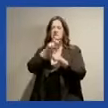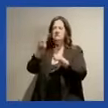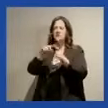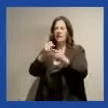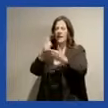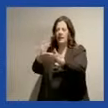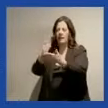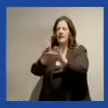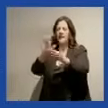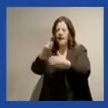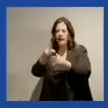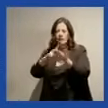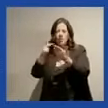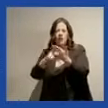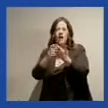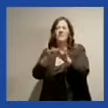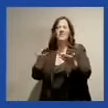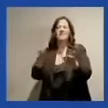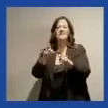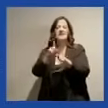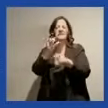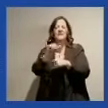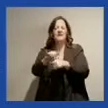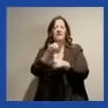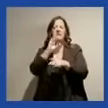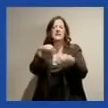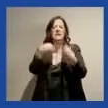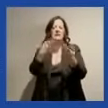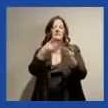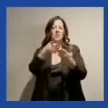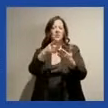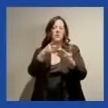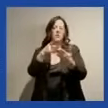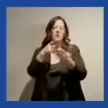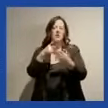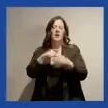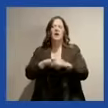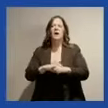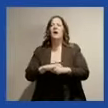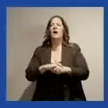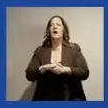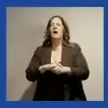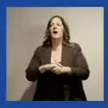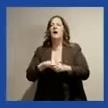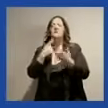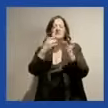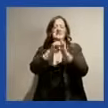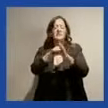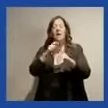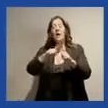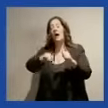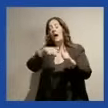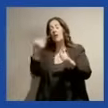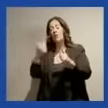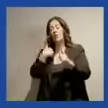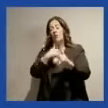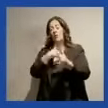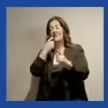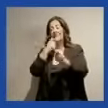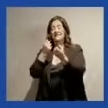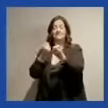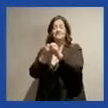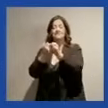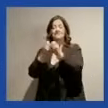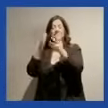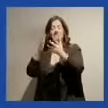ZEP programs accordingly. You can see that represented in that $4 billion in the cap and trade fund. And by the way, we just promoted the anniversary of